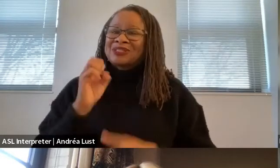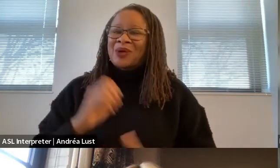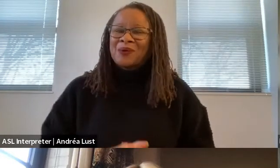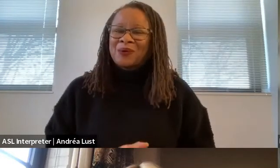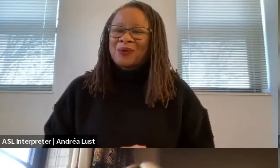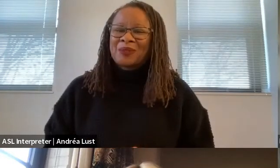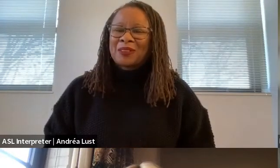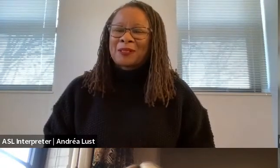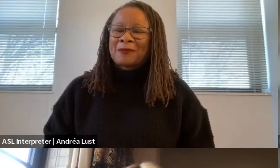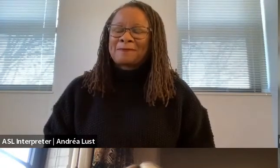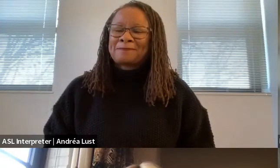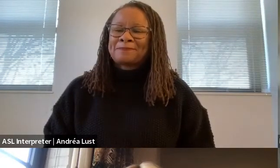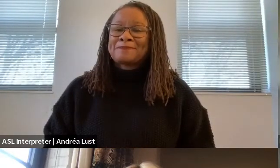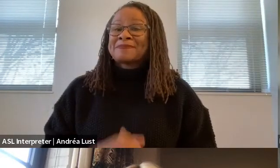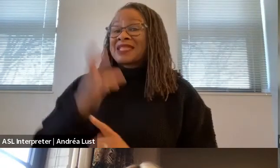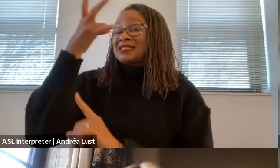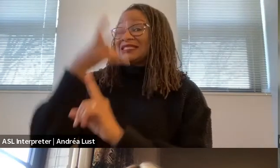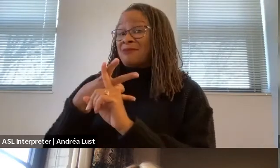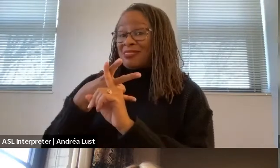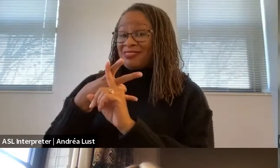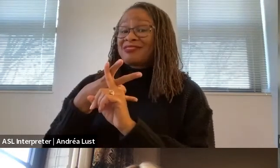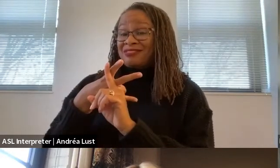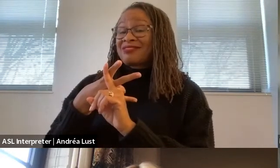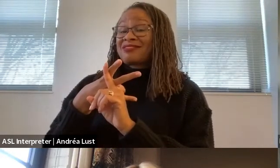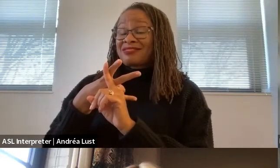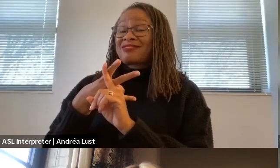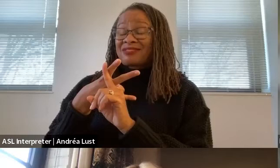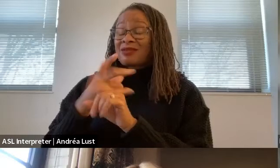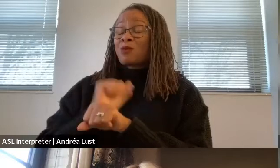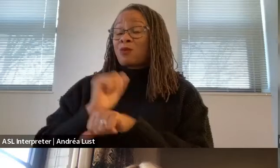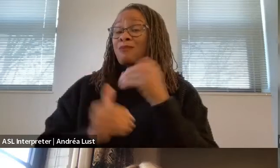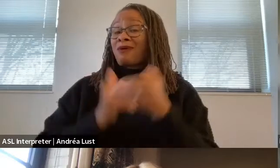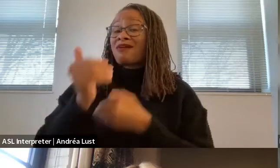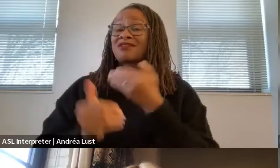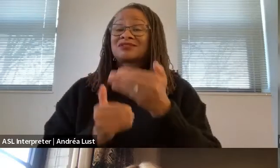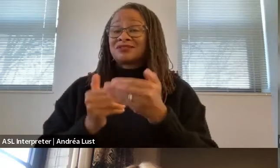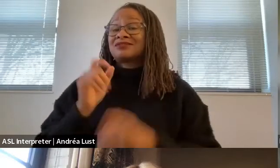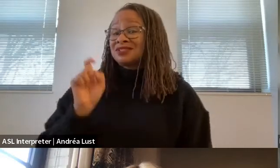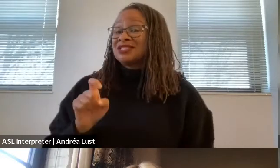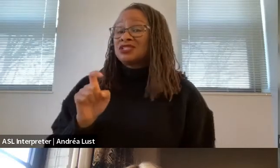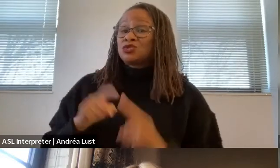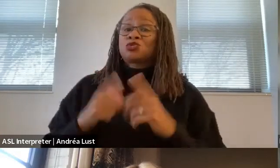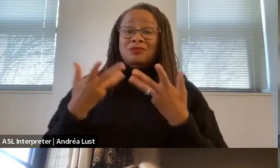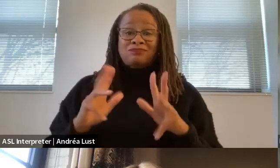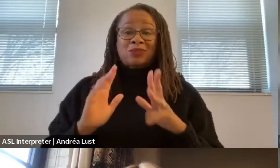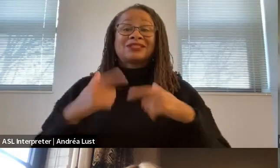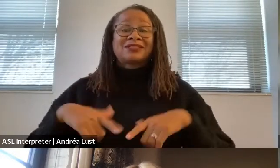It was a 7 months, work process in the edit of just,